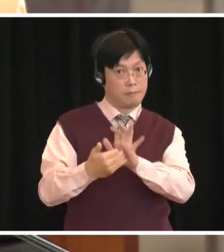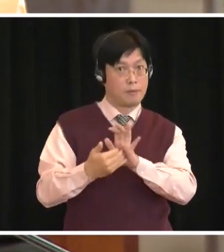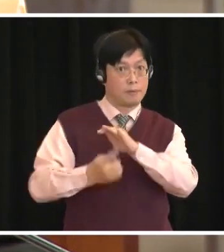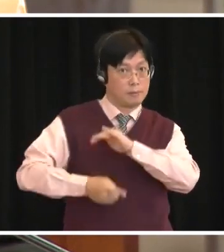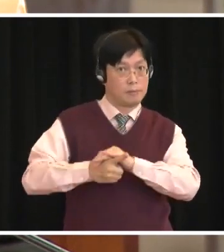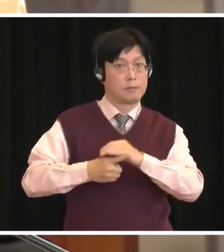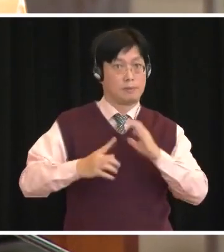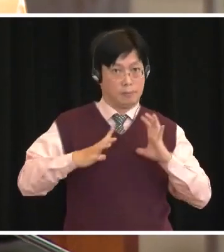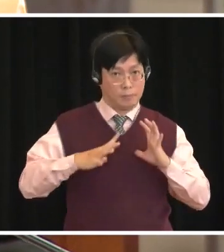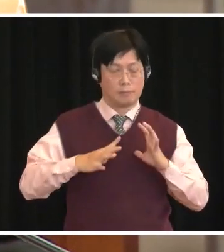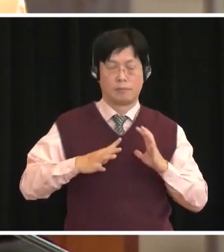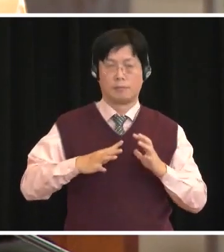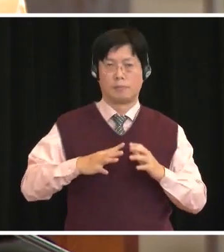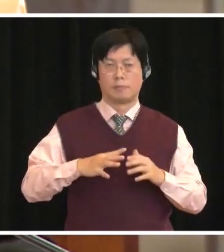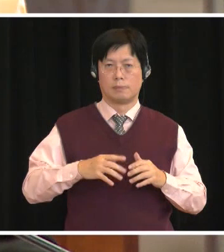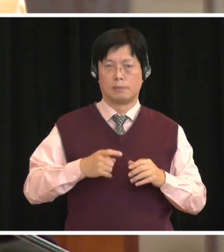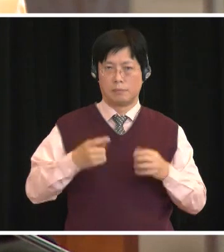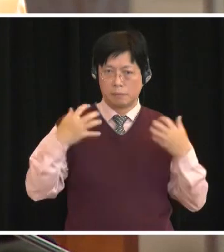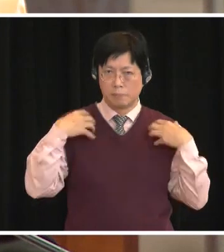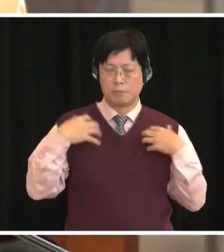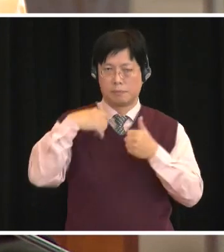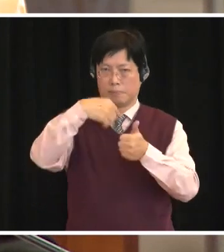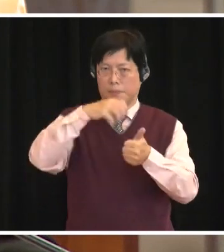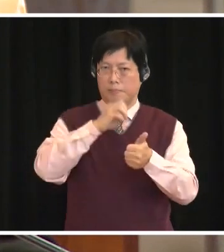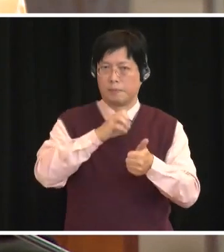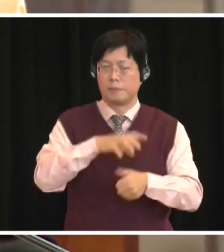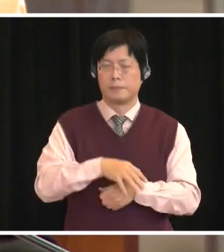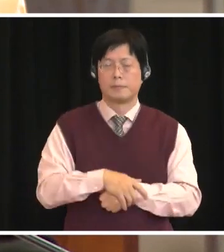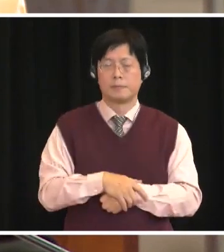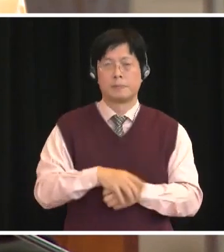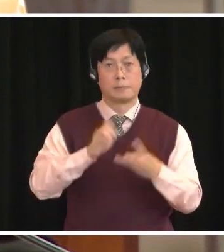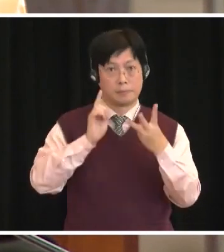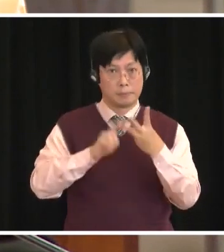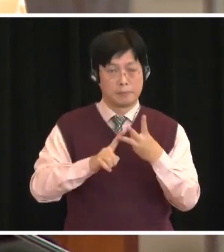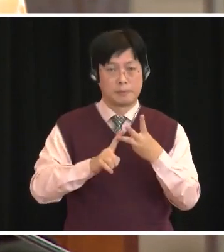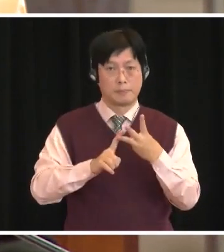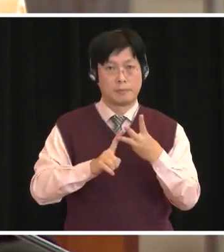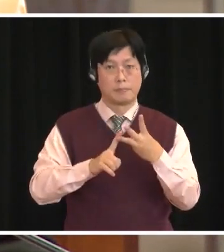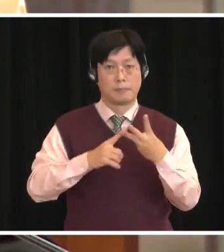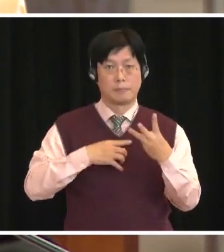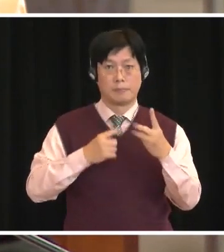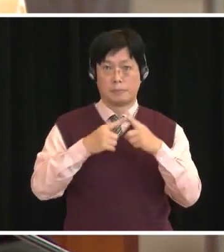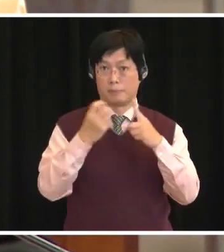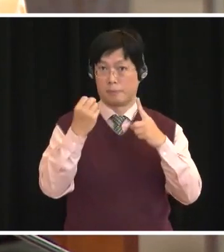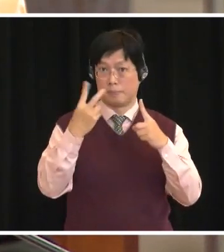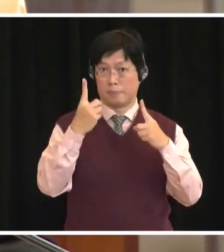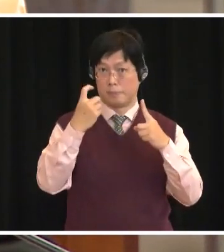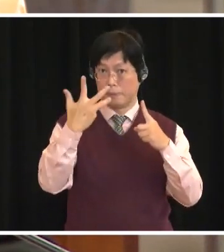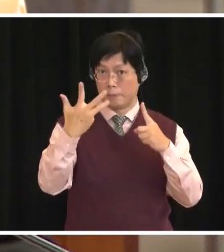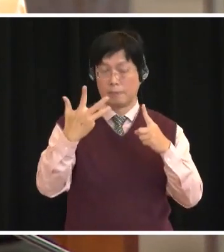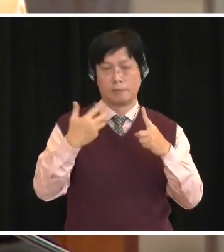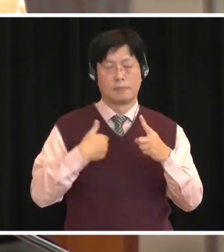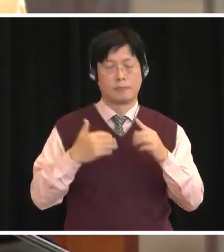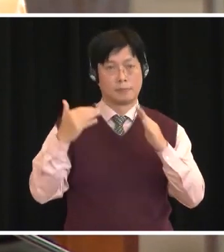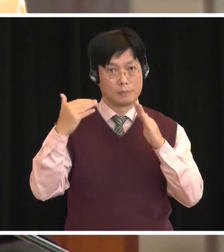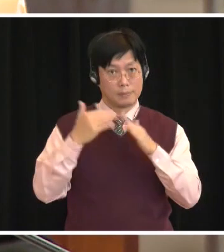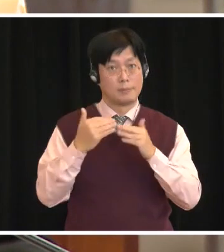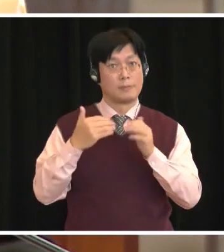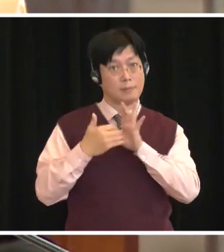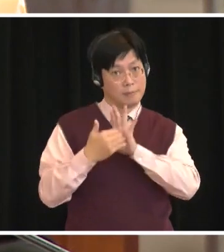159 such juvenile crime prevention officers at all the precincts. In addition, we